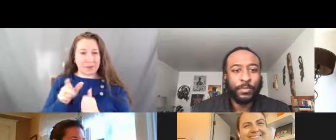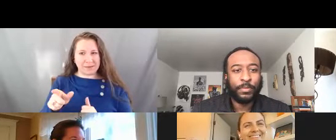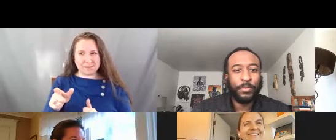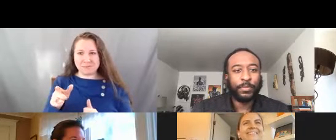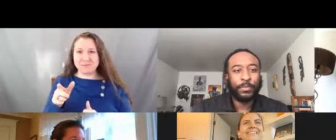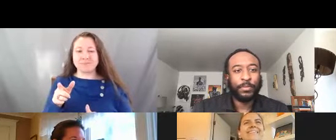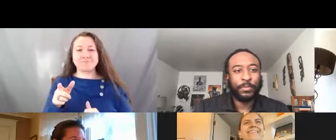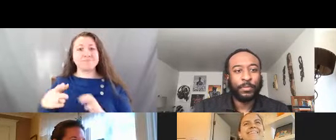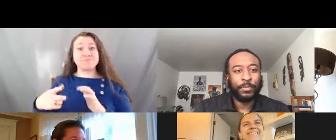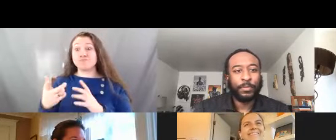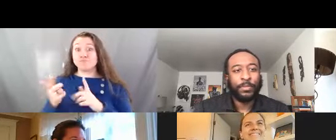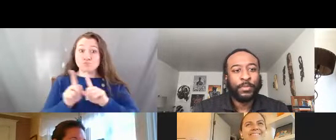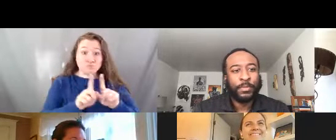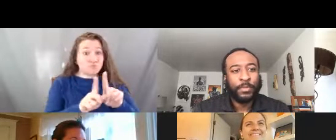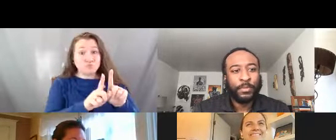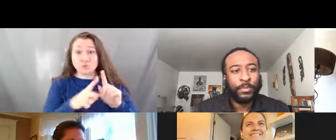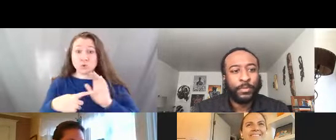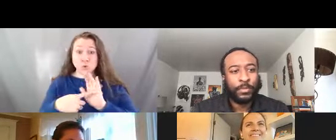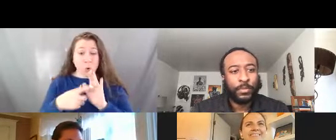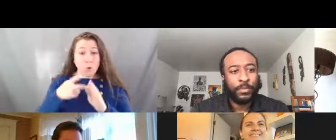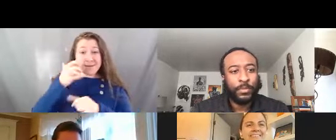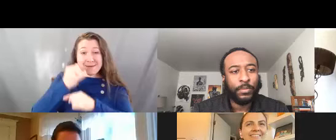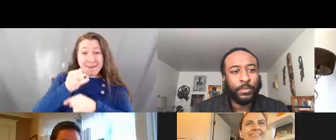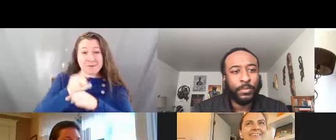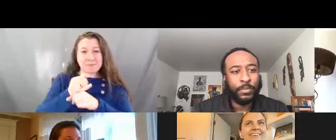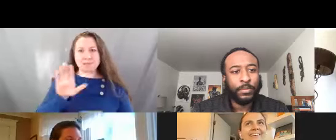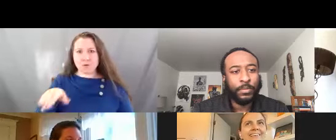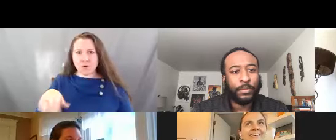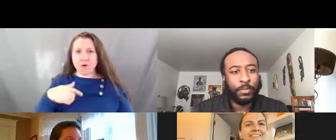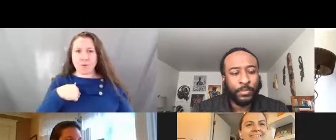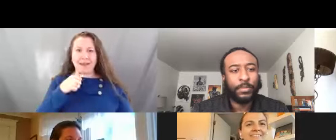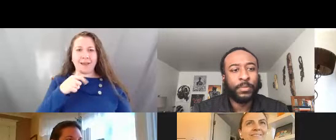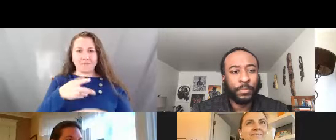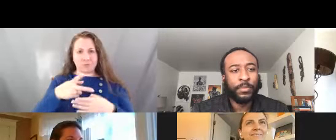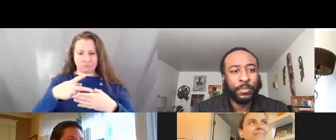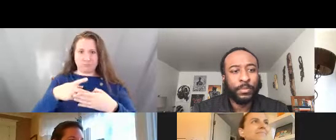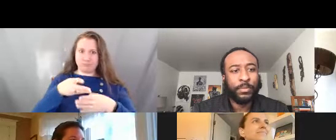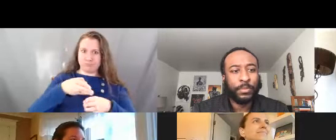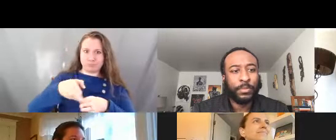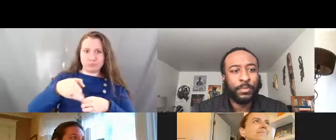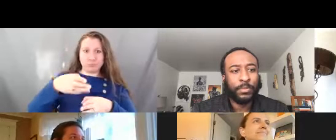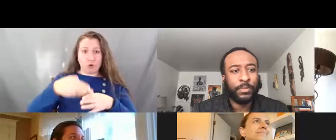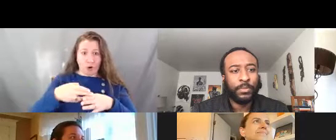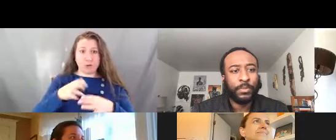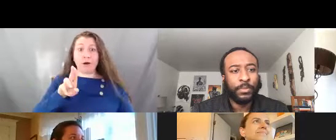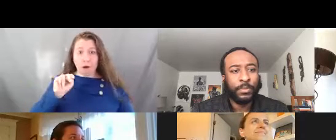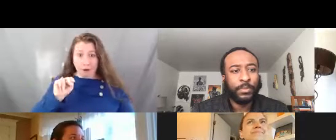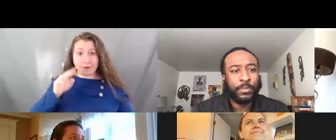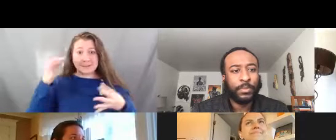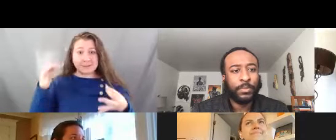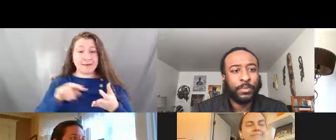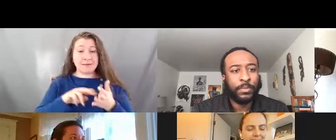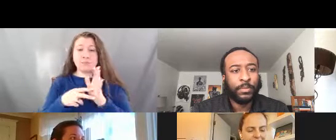showed me around campus, and he mentioned that they had this thing called the undecided program, where you can join, but you don't have to